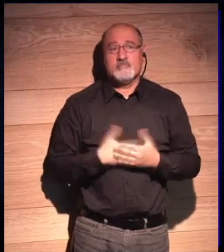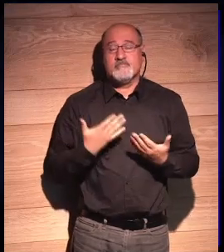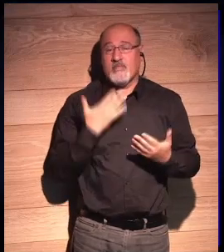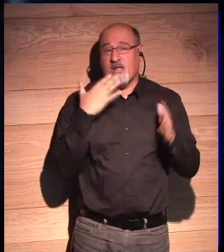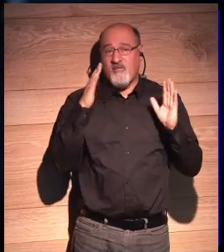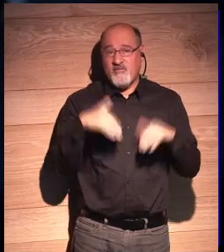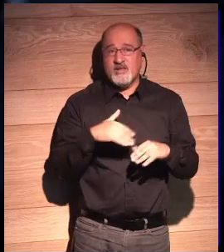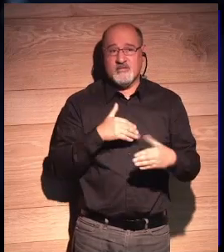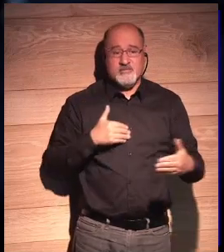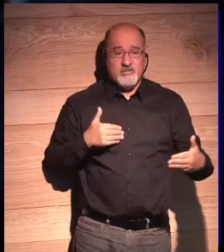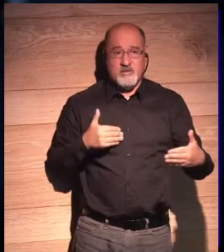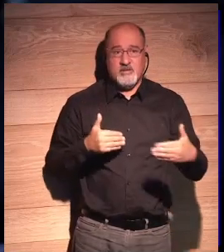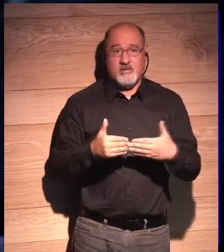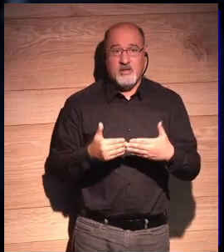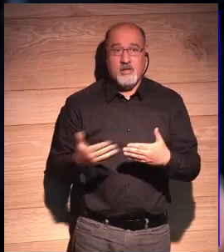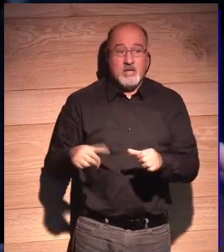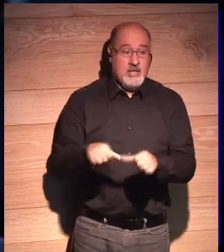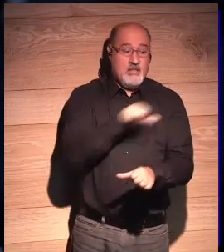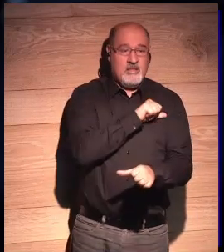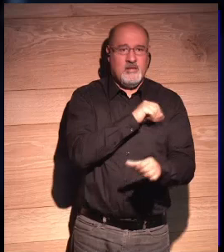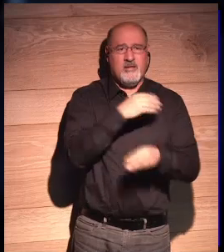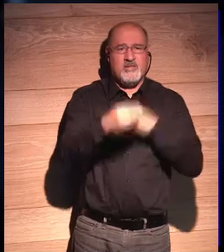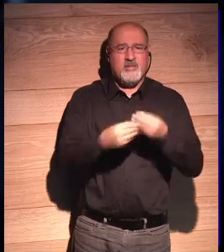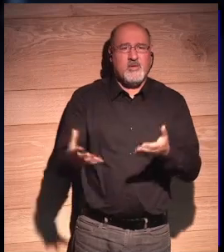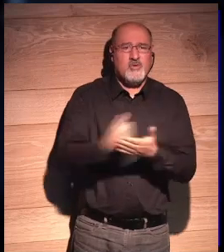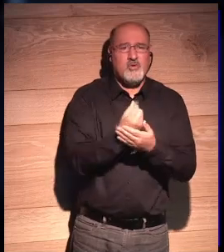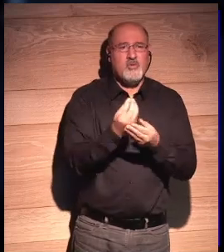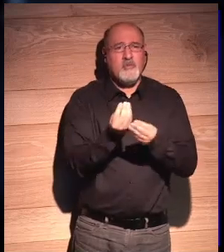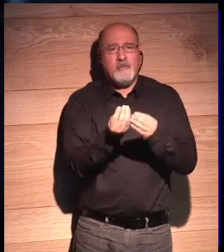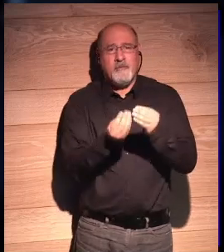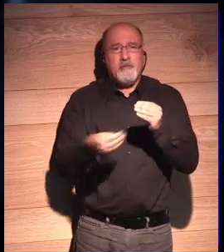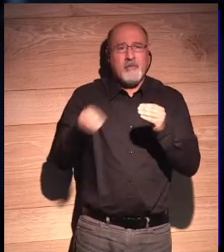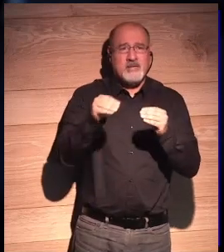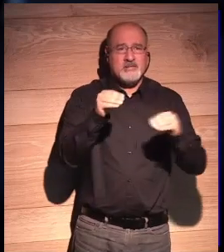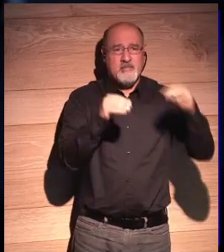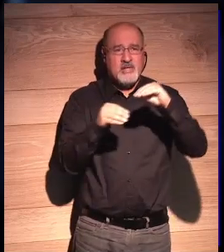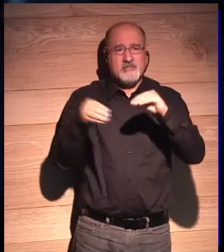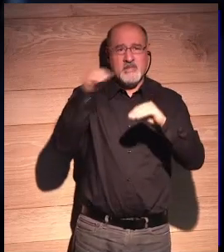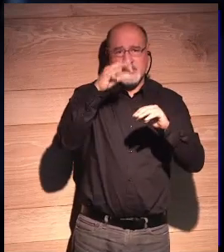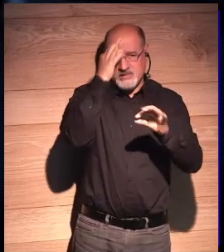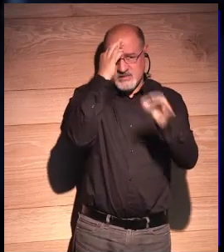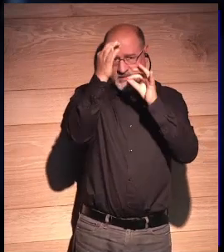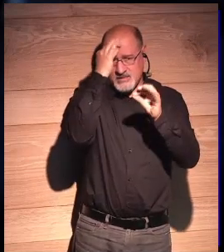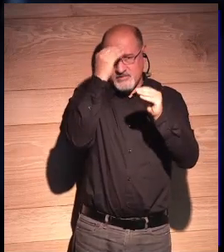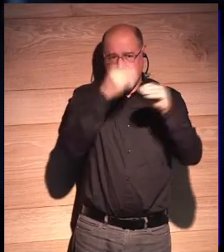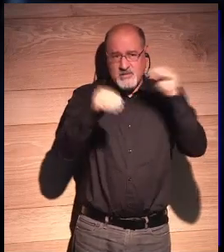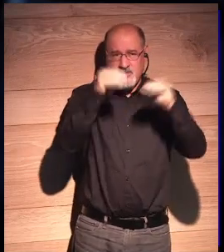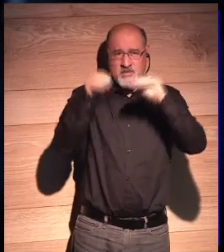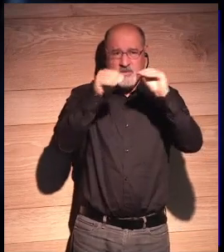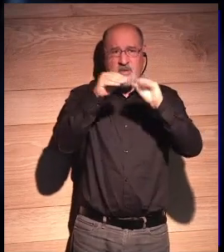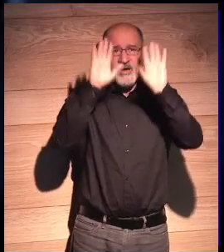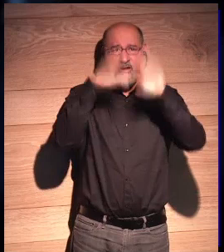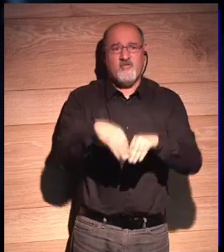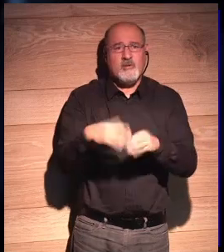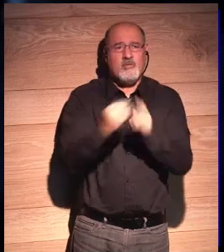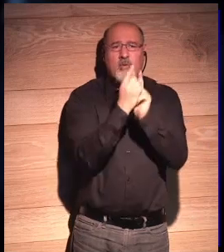was doing, I kept adding and making it longer and more detailed, and I got more interested